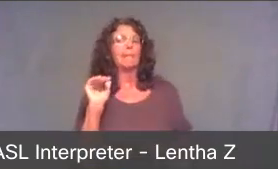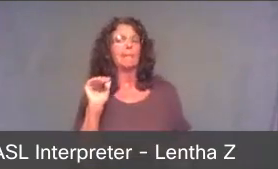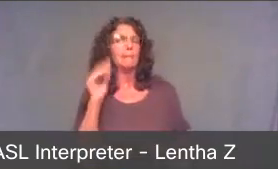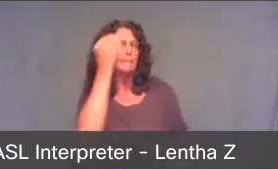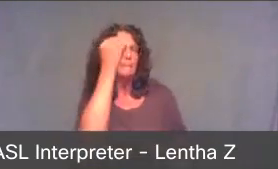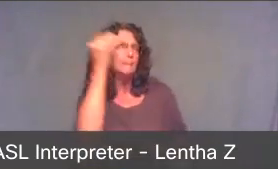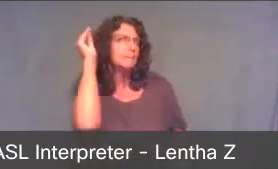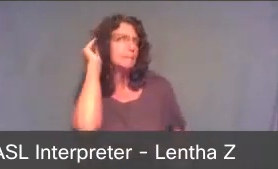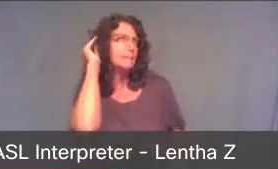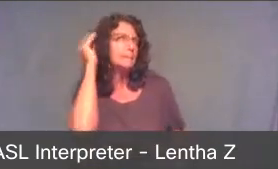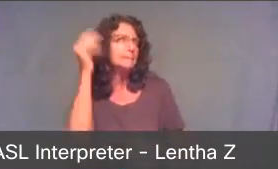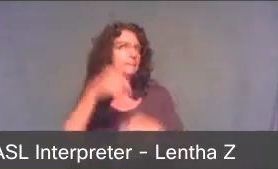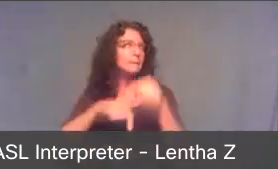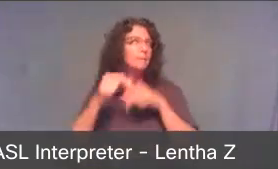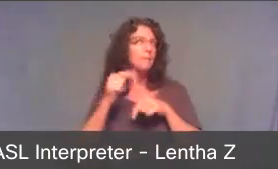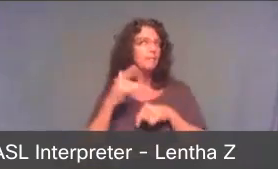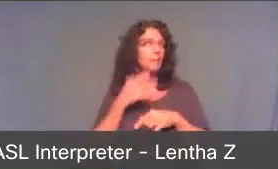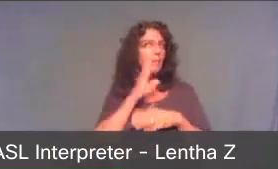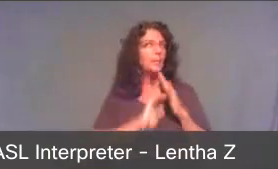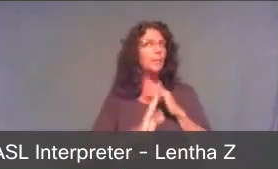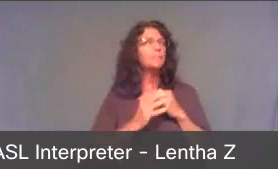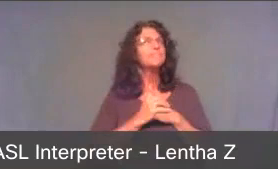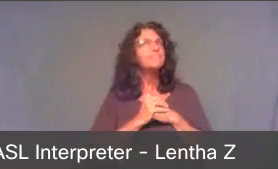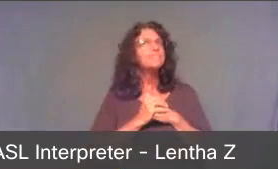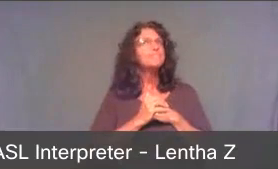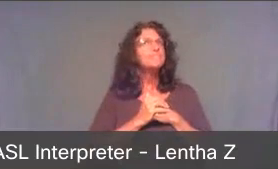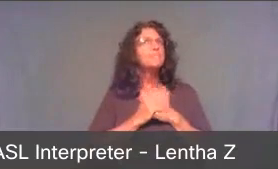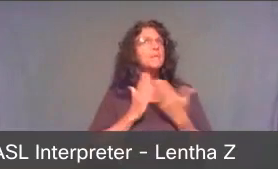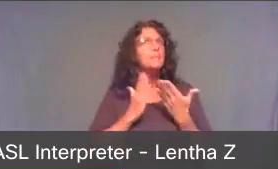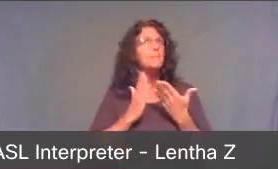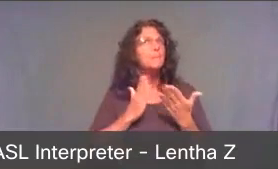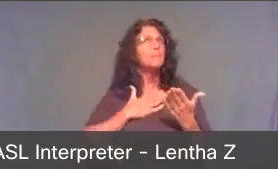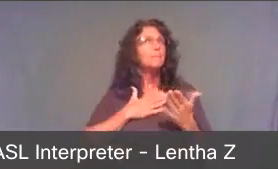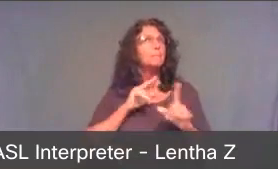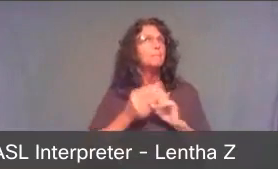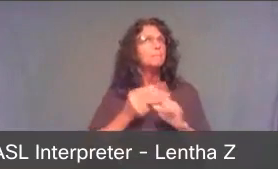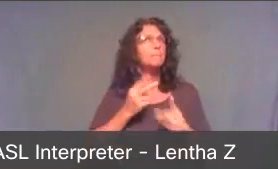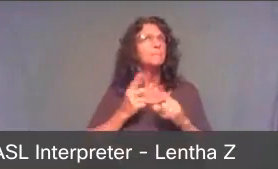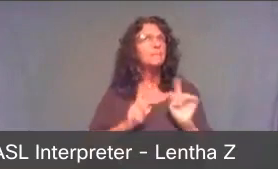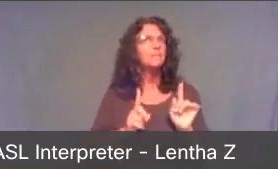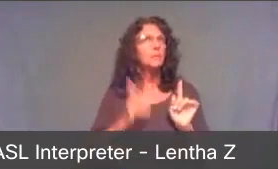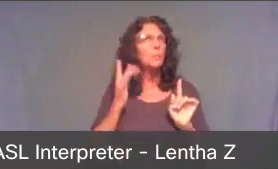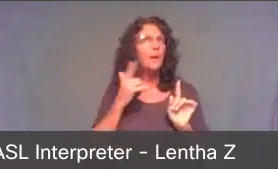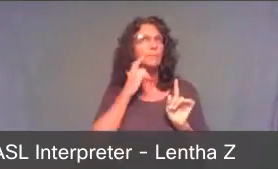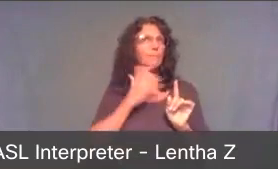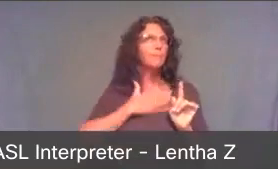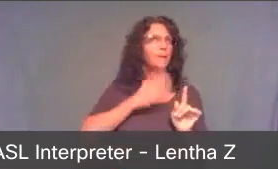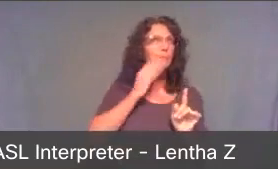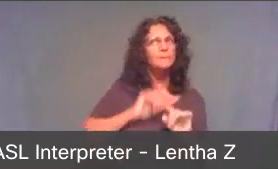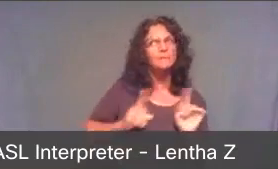of take a step back and have some humility and like, okay, maybe I'm not seeing this the same way because of my privilege or because of my